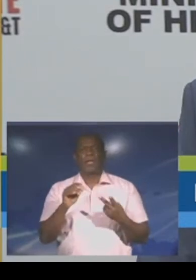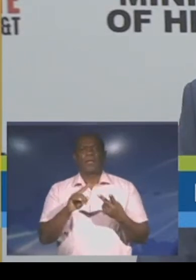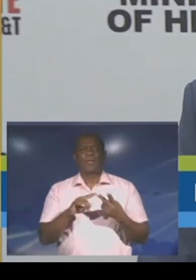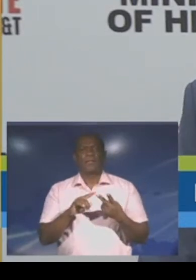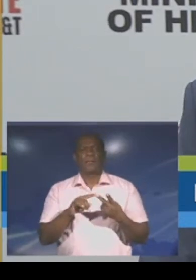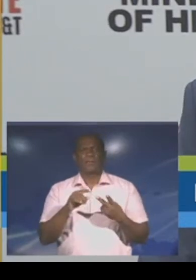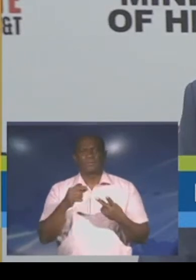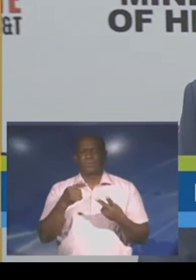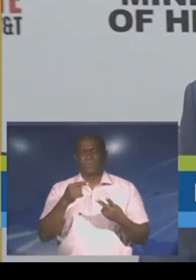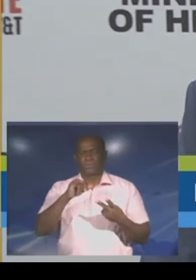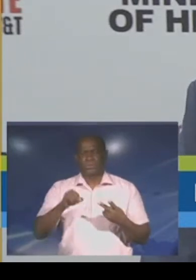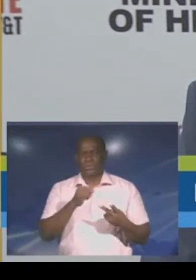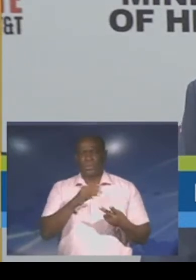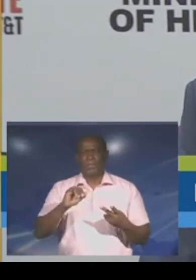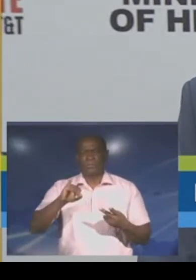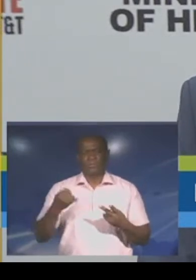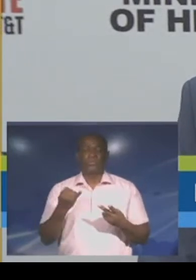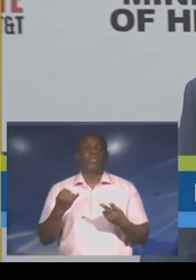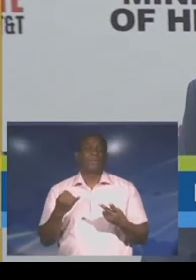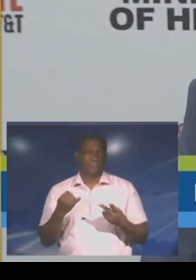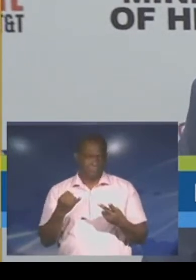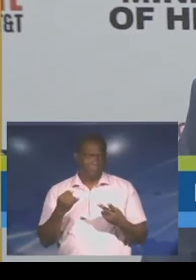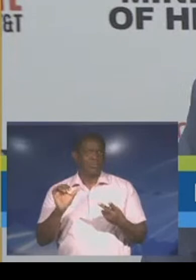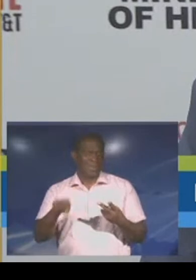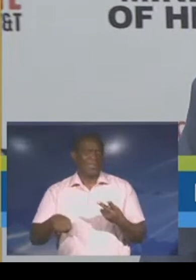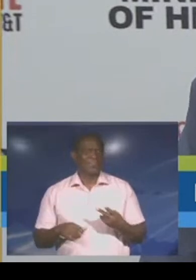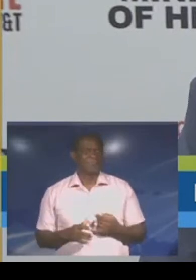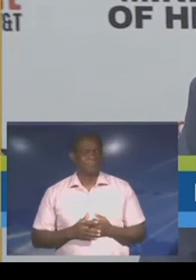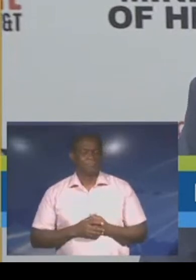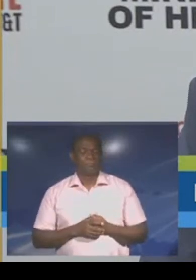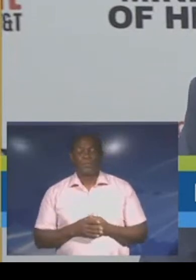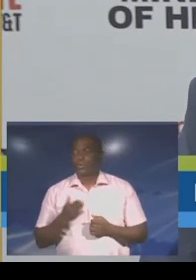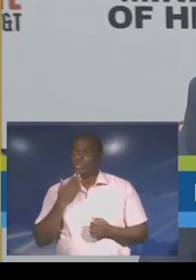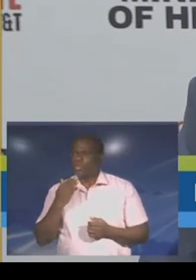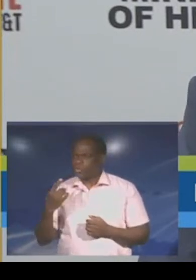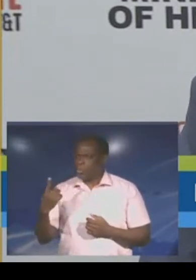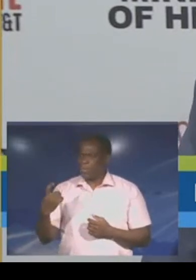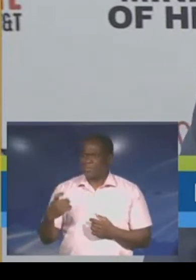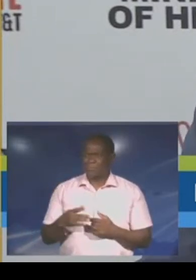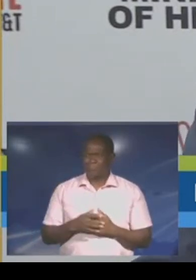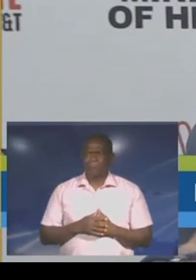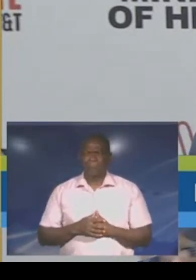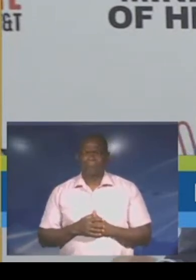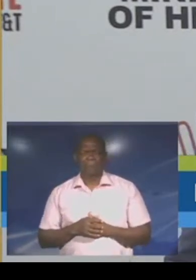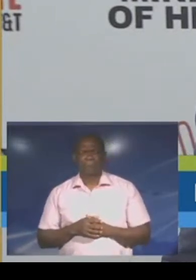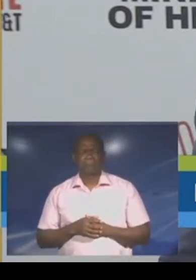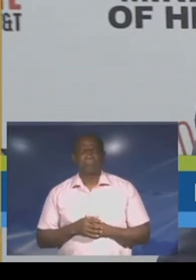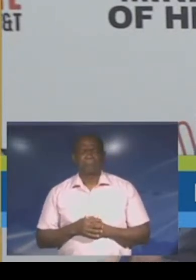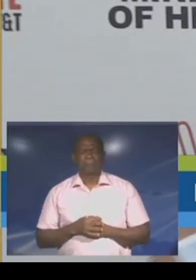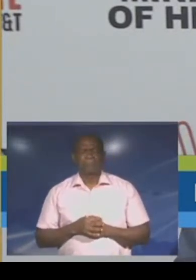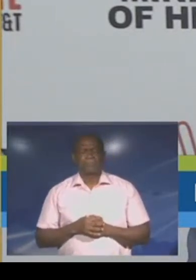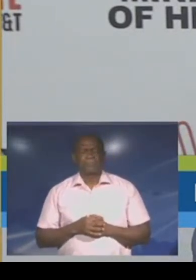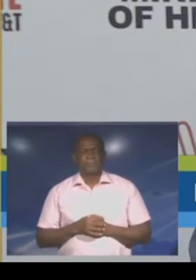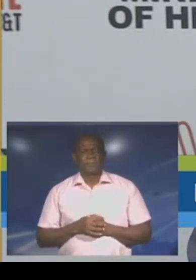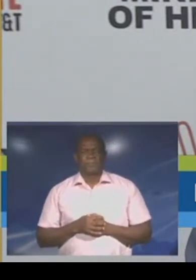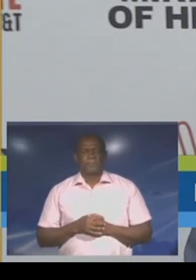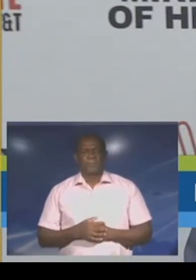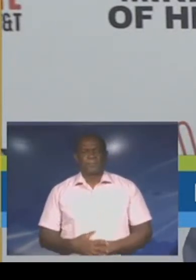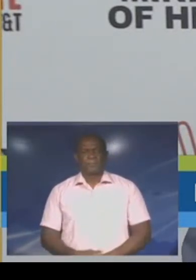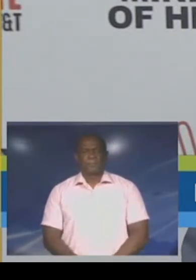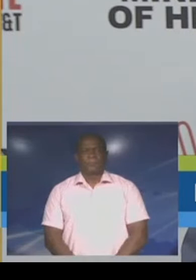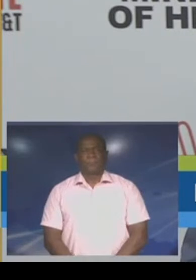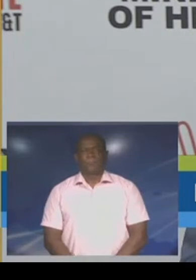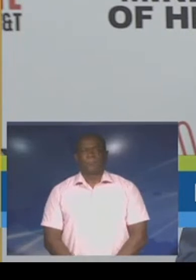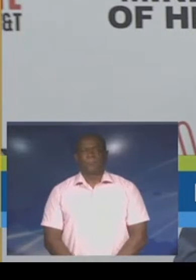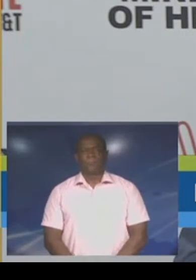with J&J and Sinopharm. So thank you for raising a very important issue. Thank you very much, Rashad. Thank you,